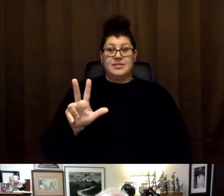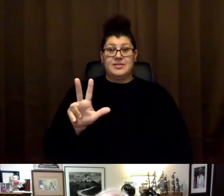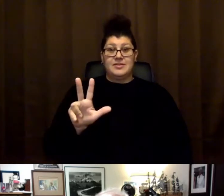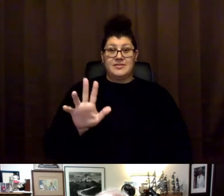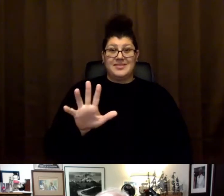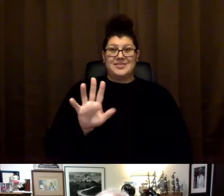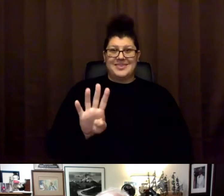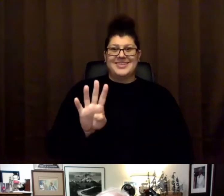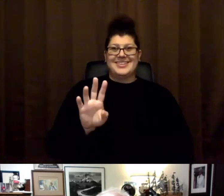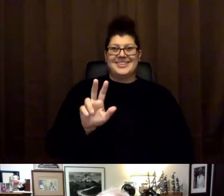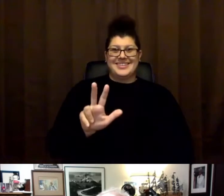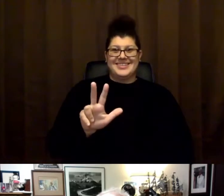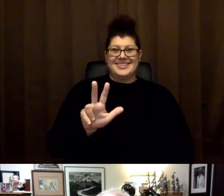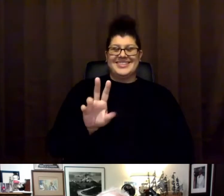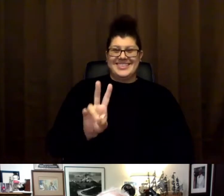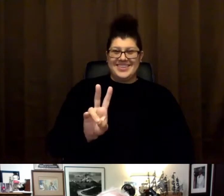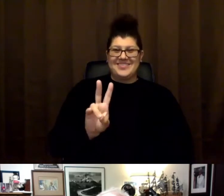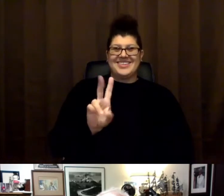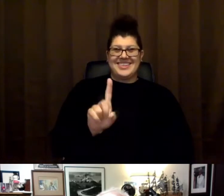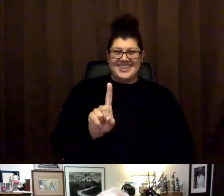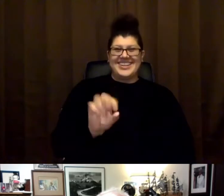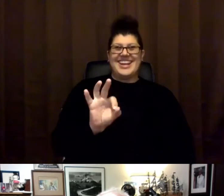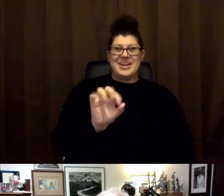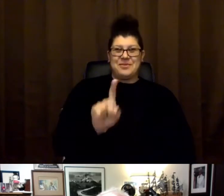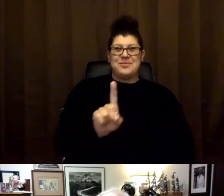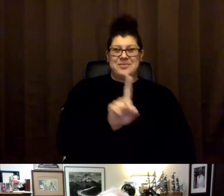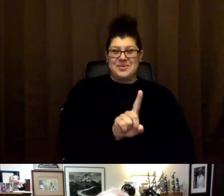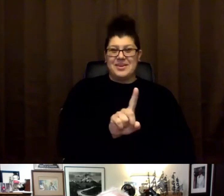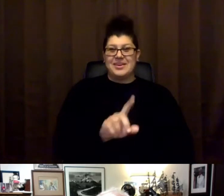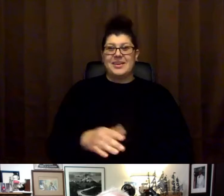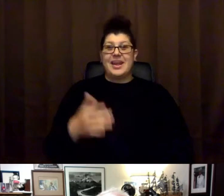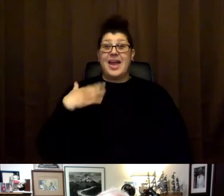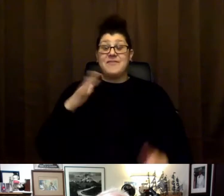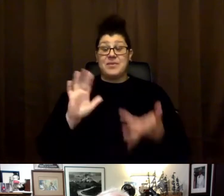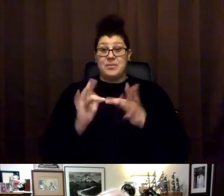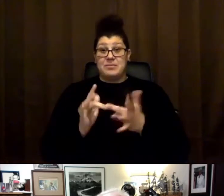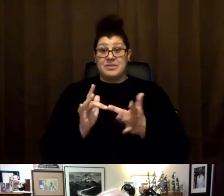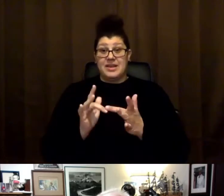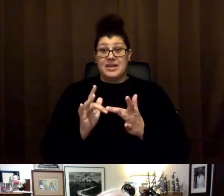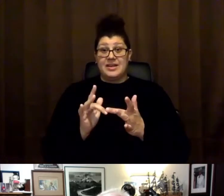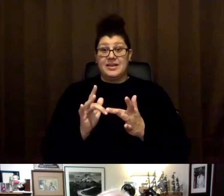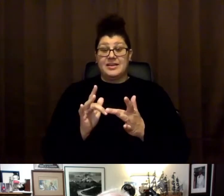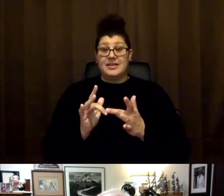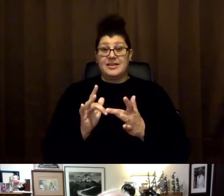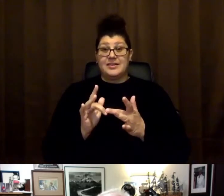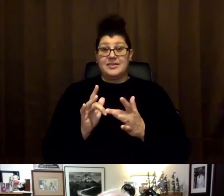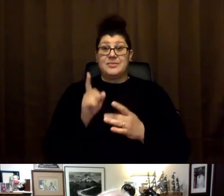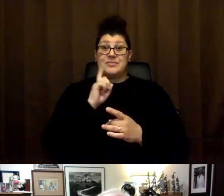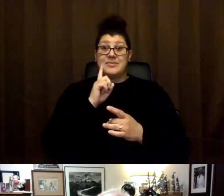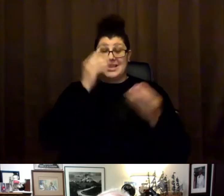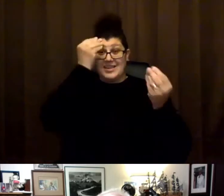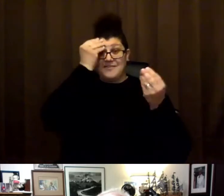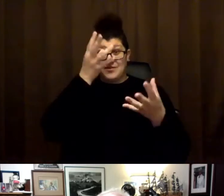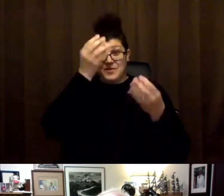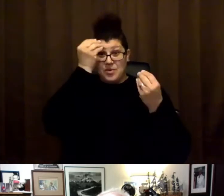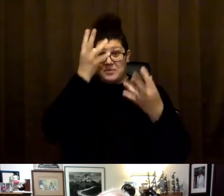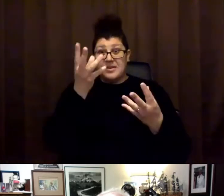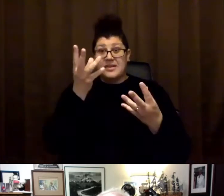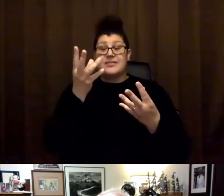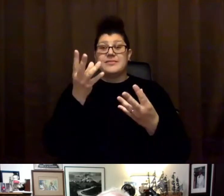217-355-7971. We do have a website that is a very informative website,